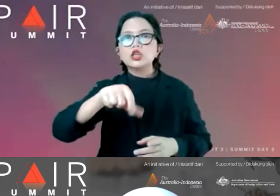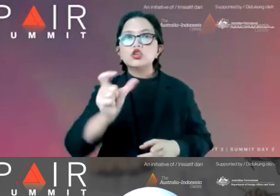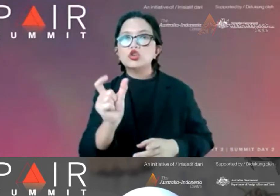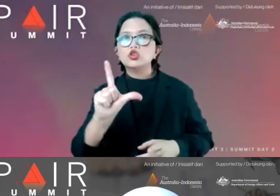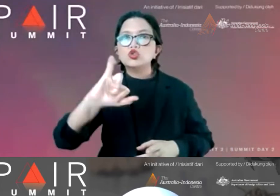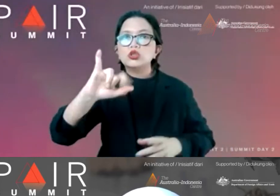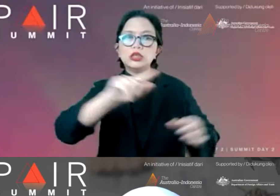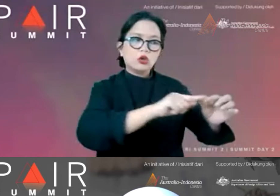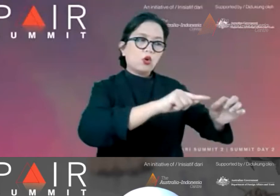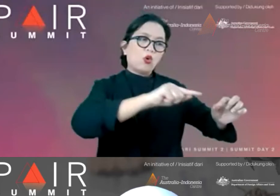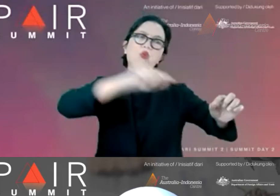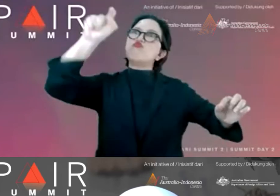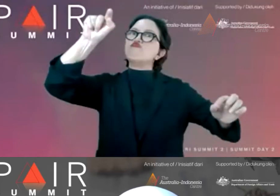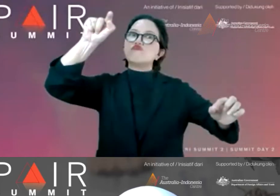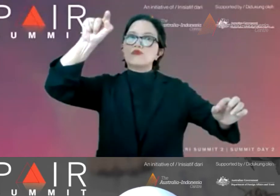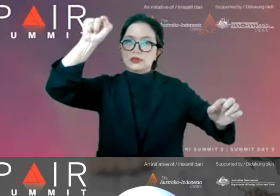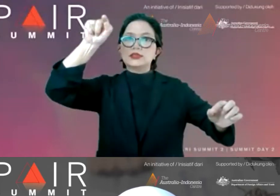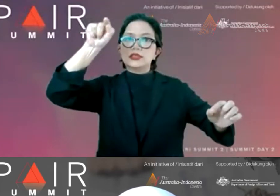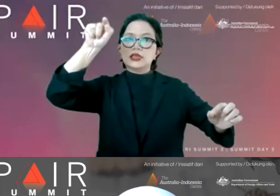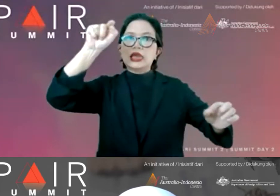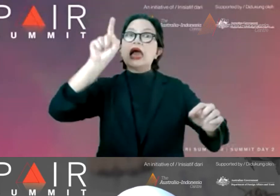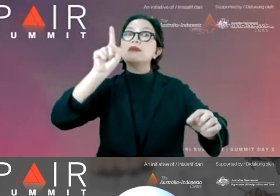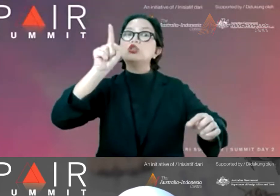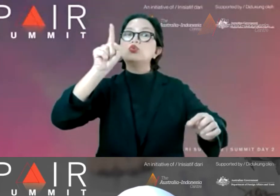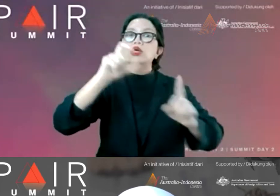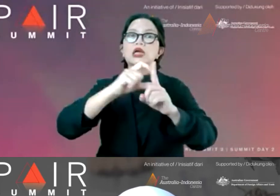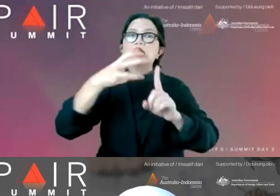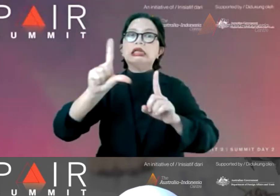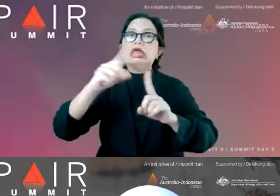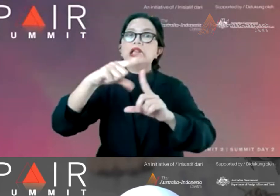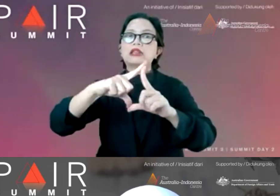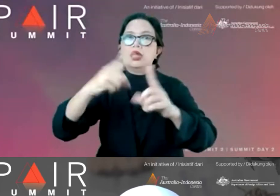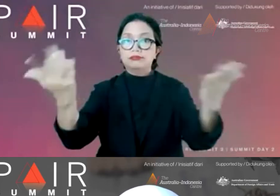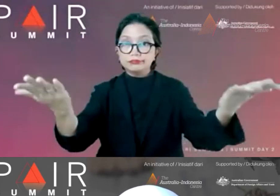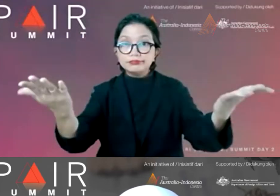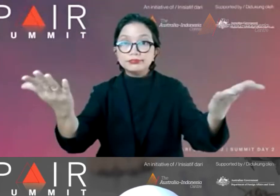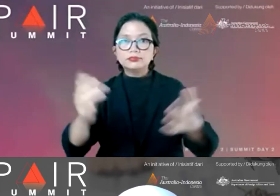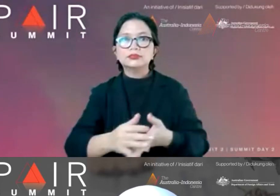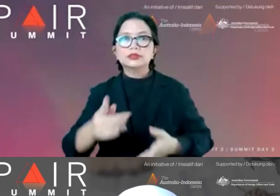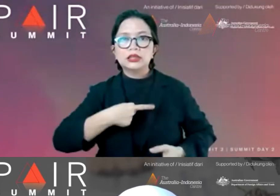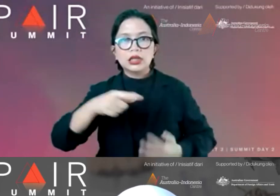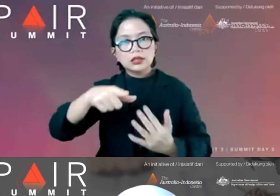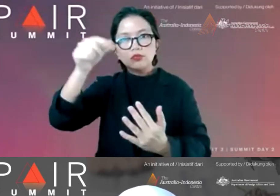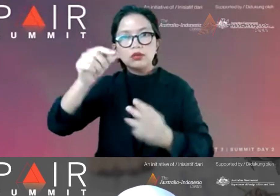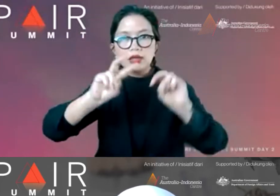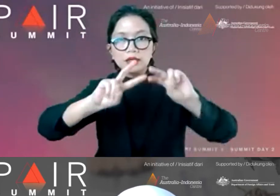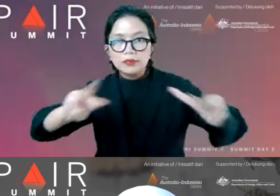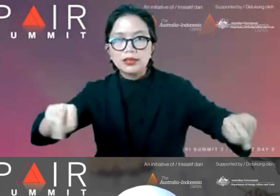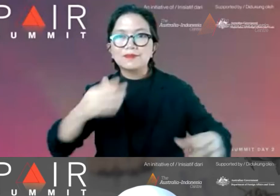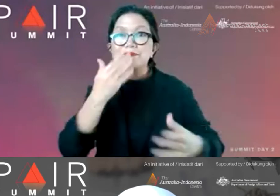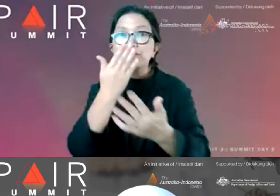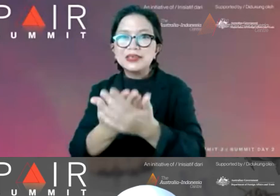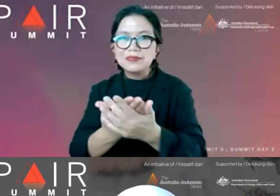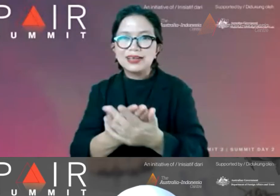that's the fact that we found during this study. That's really good. Thank you for that information. That helps a lot